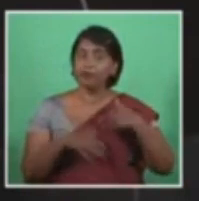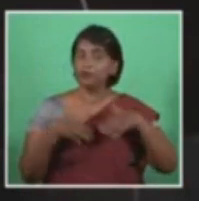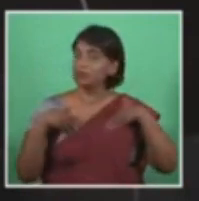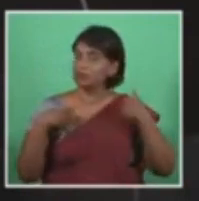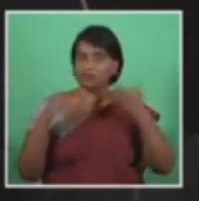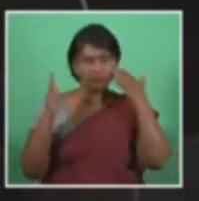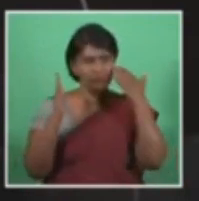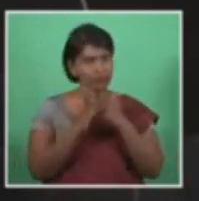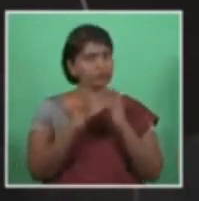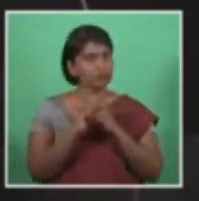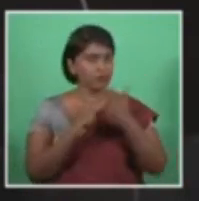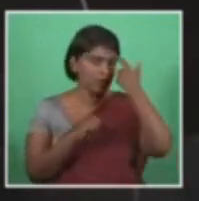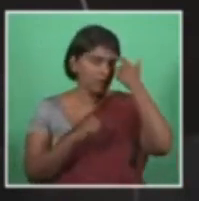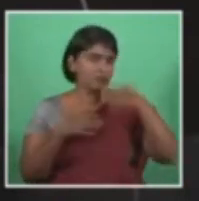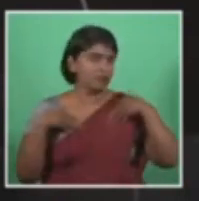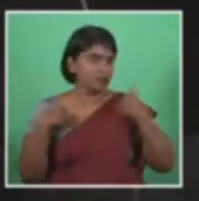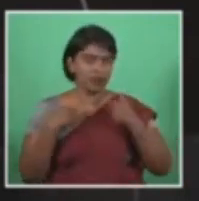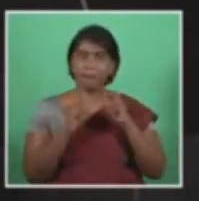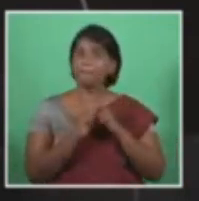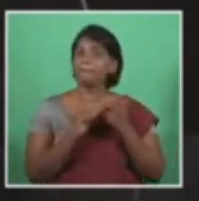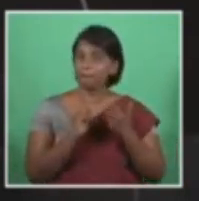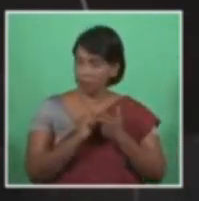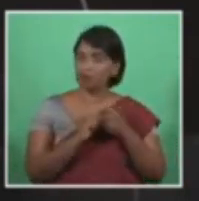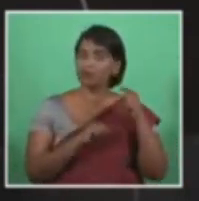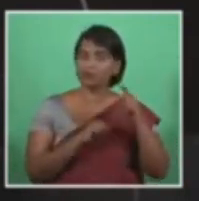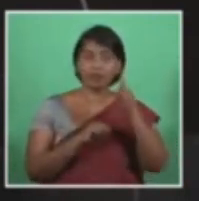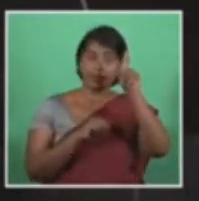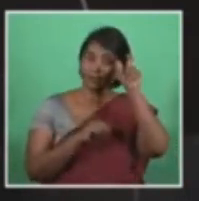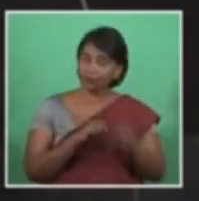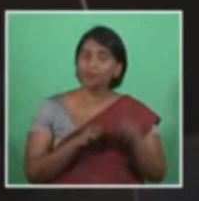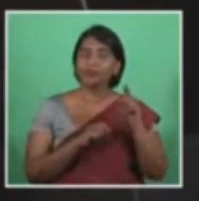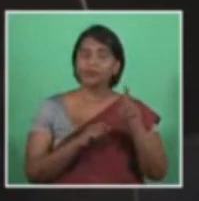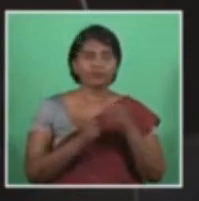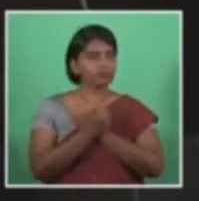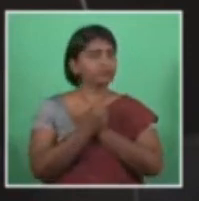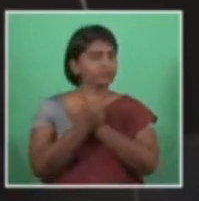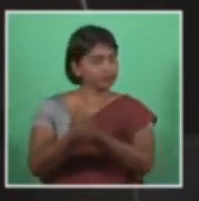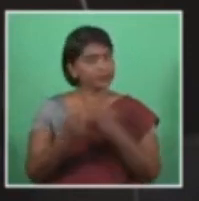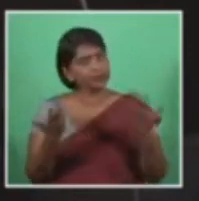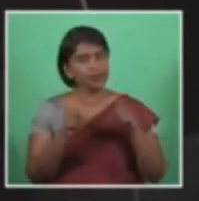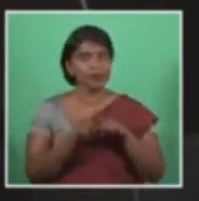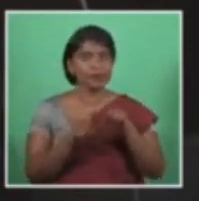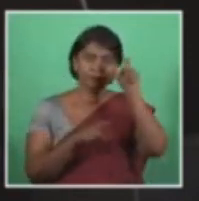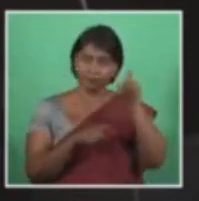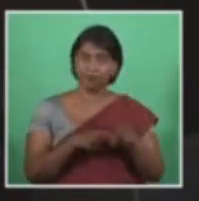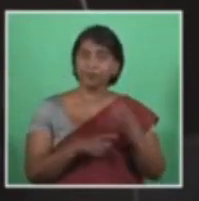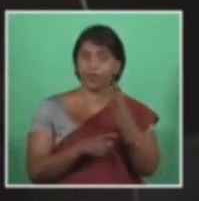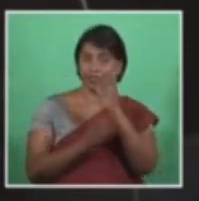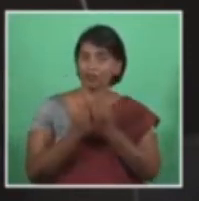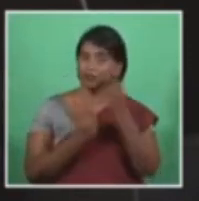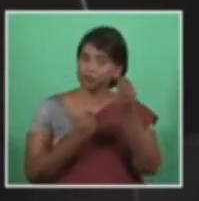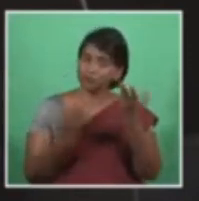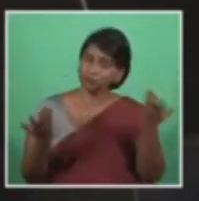is nothing to do with confining a person. It is nothing to do with punishing a person. You can't beat a person out of dependency. You